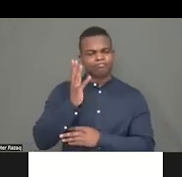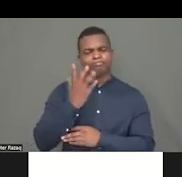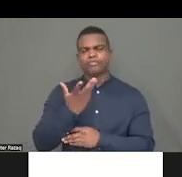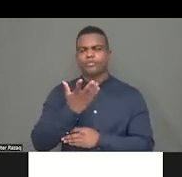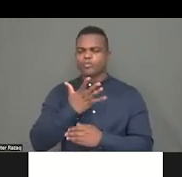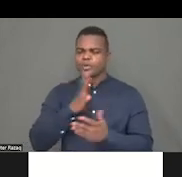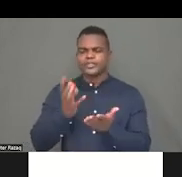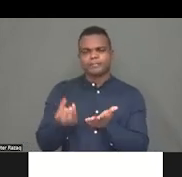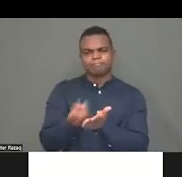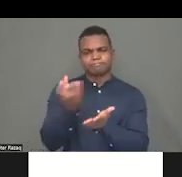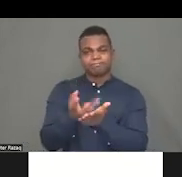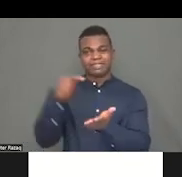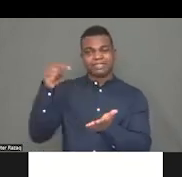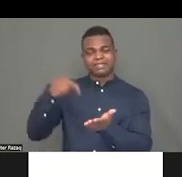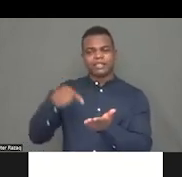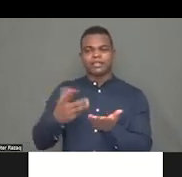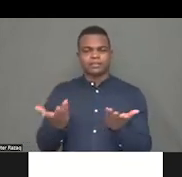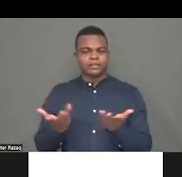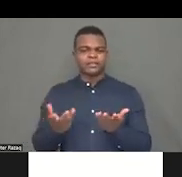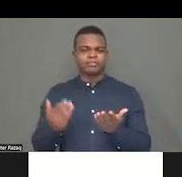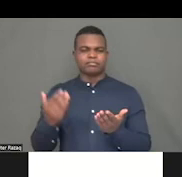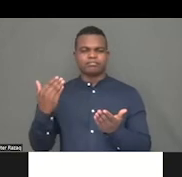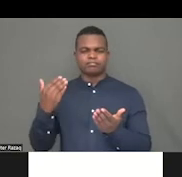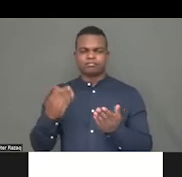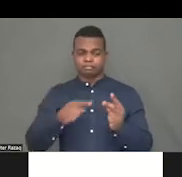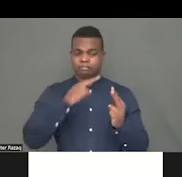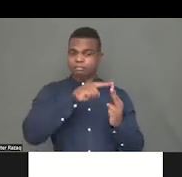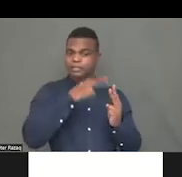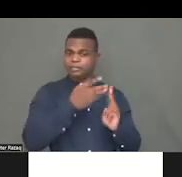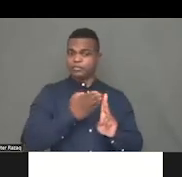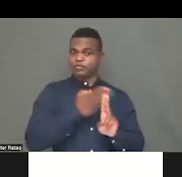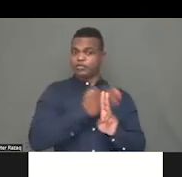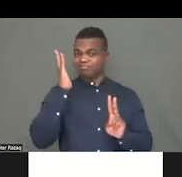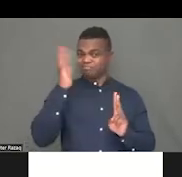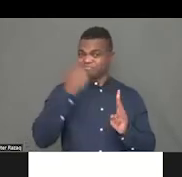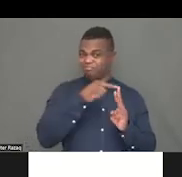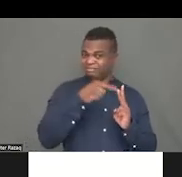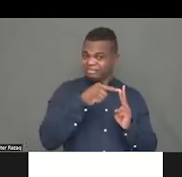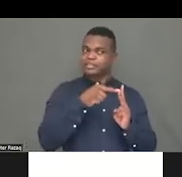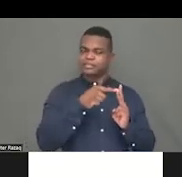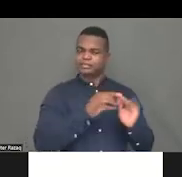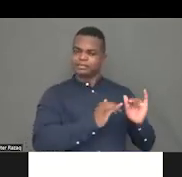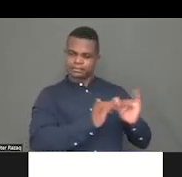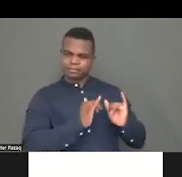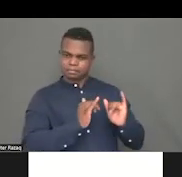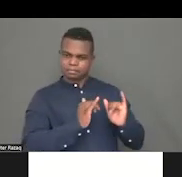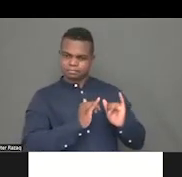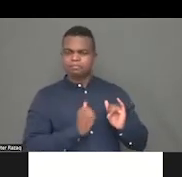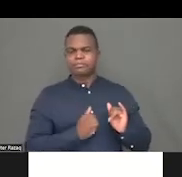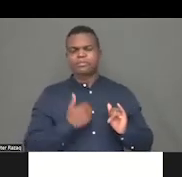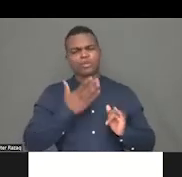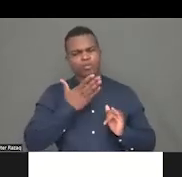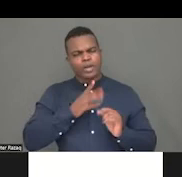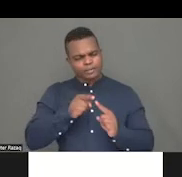I would like to give emphasis on accessibility of ICT, specifically, as Julian also indicated